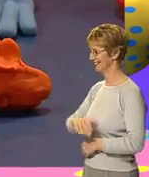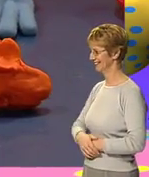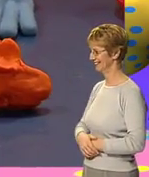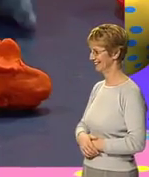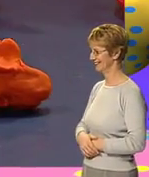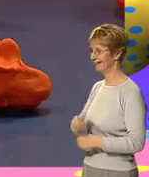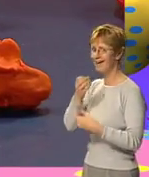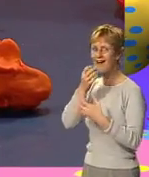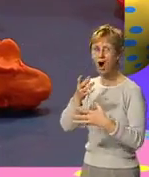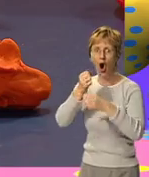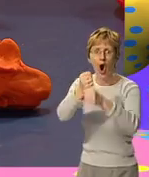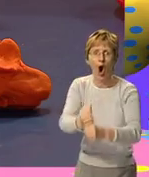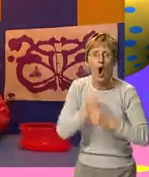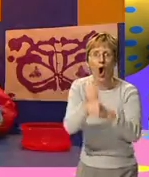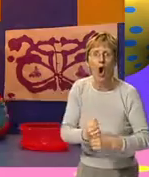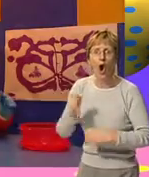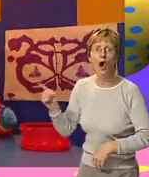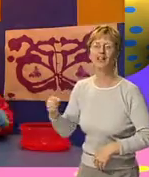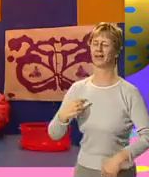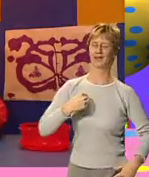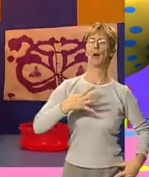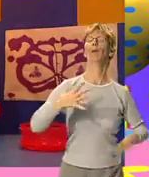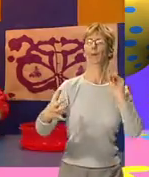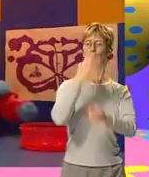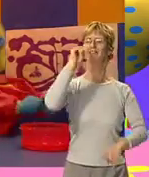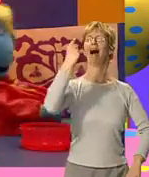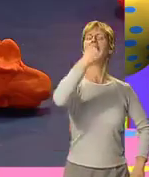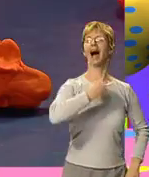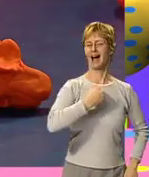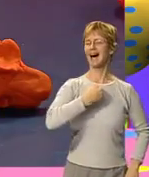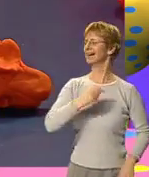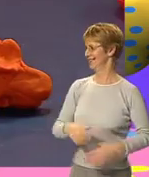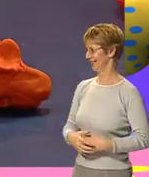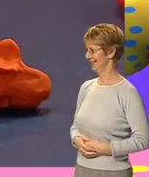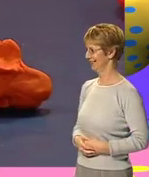right. What a lovely horse. I'm bound to win with that.